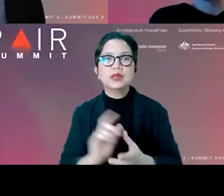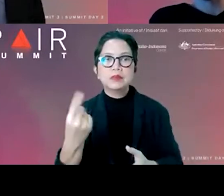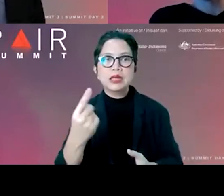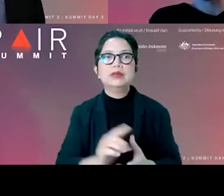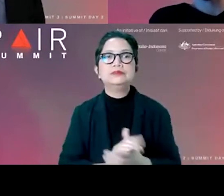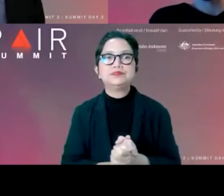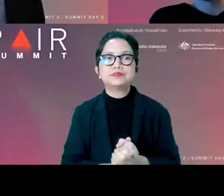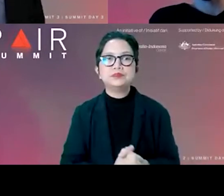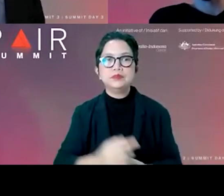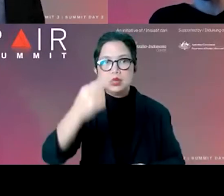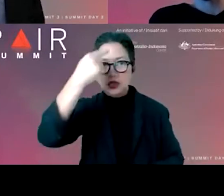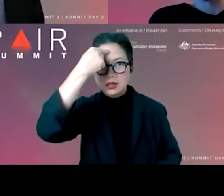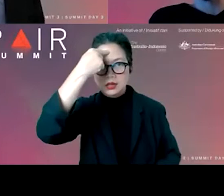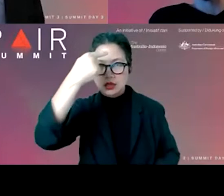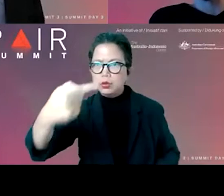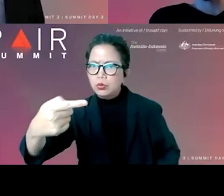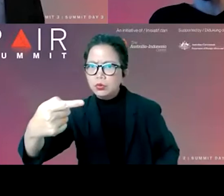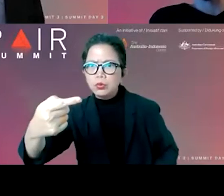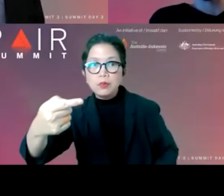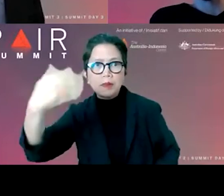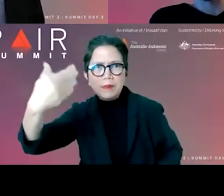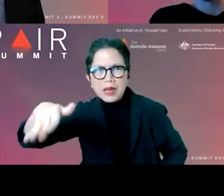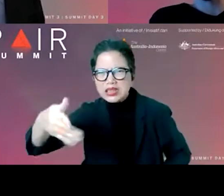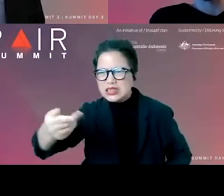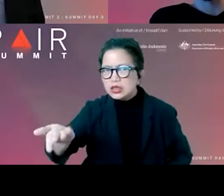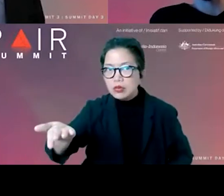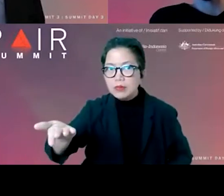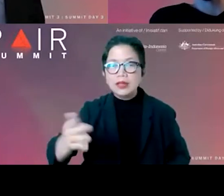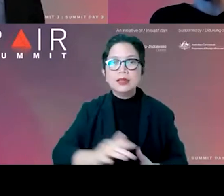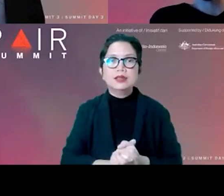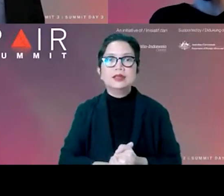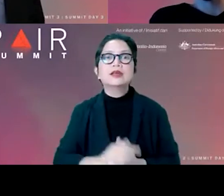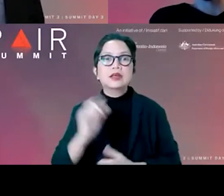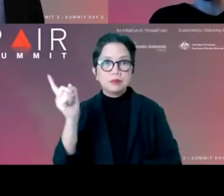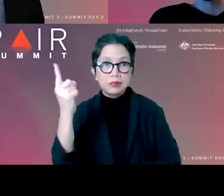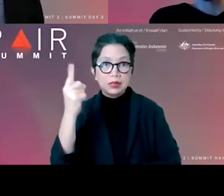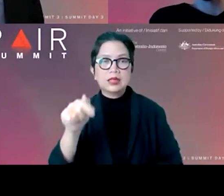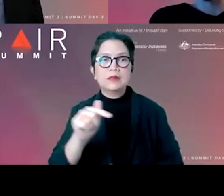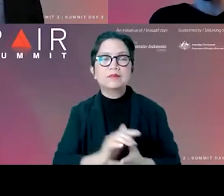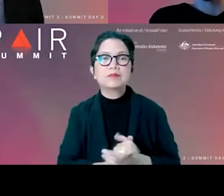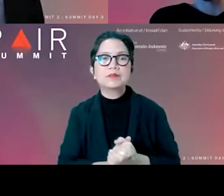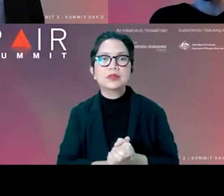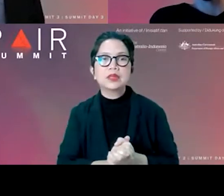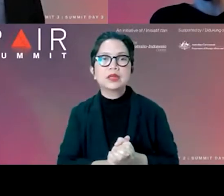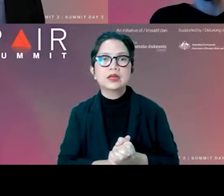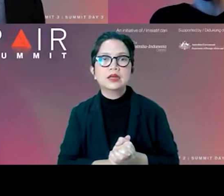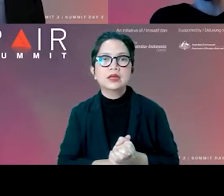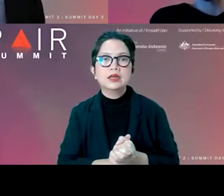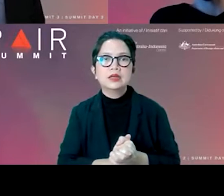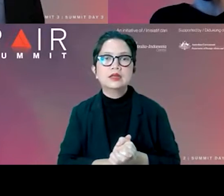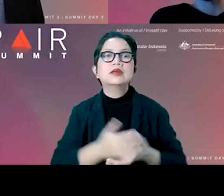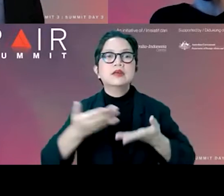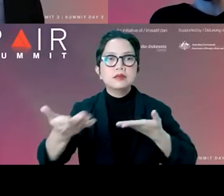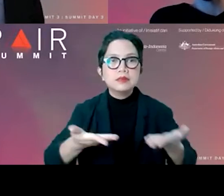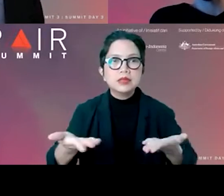national government imposed order for public to conduct social distancing and school university closure.